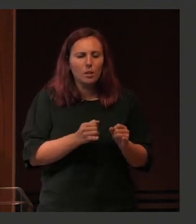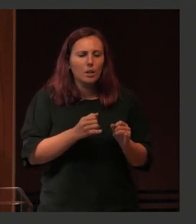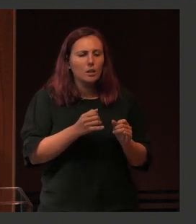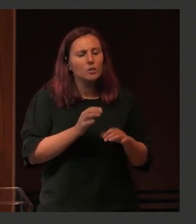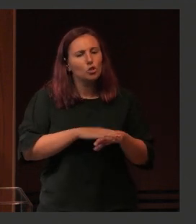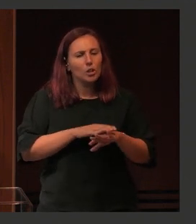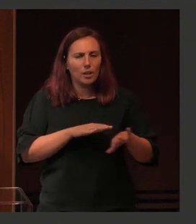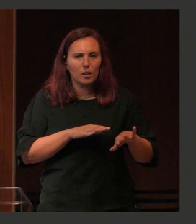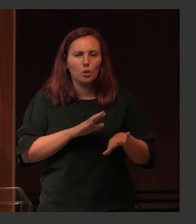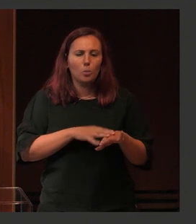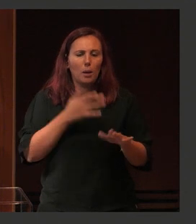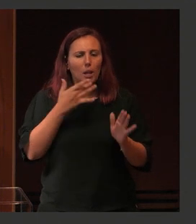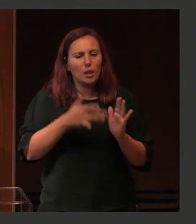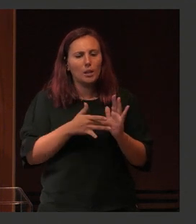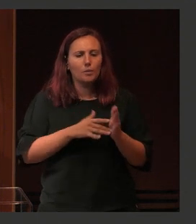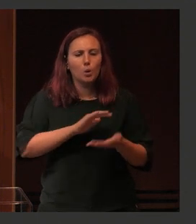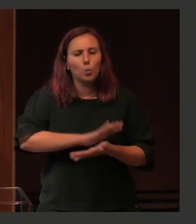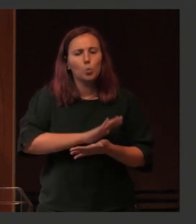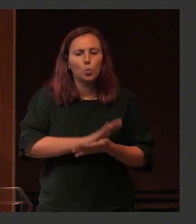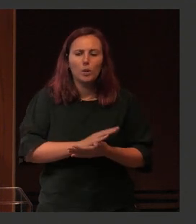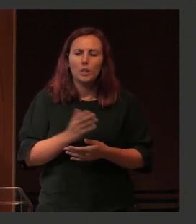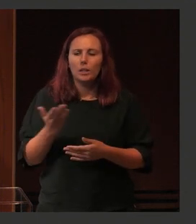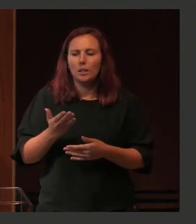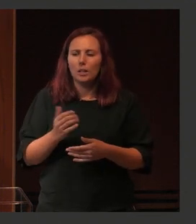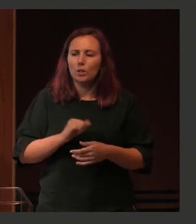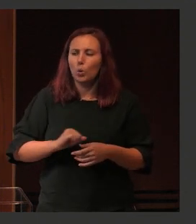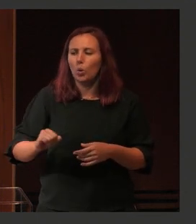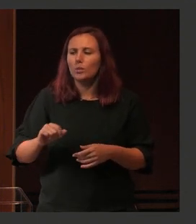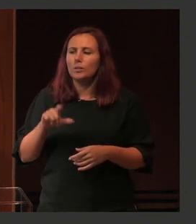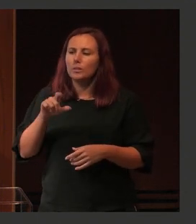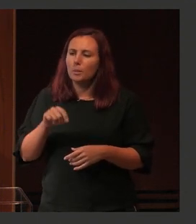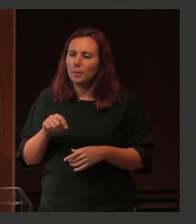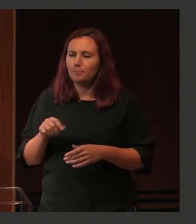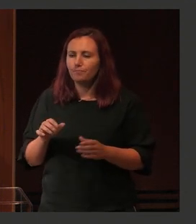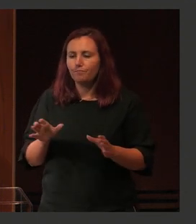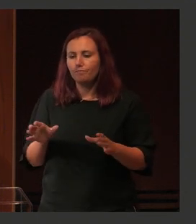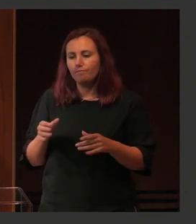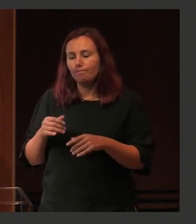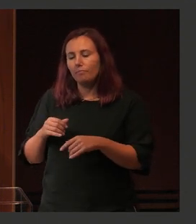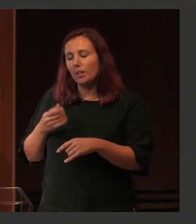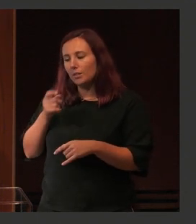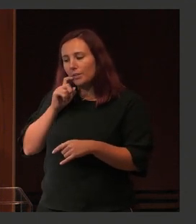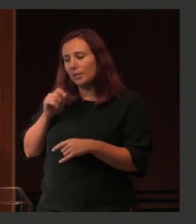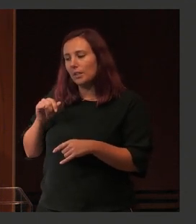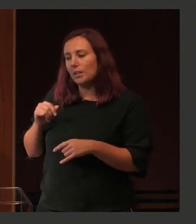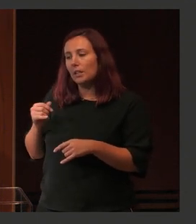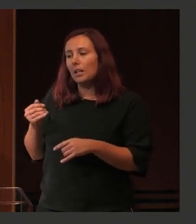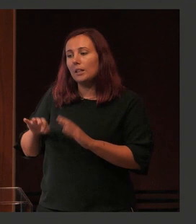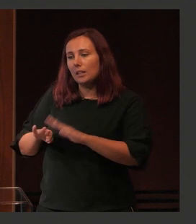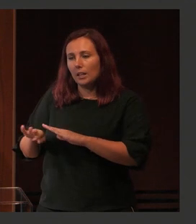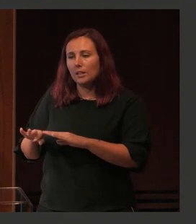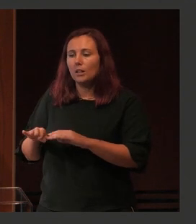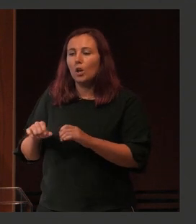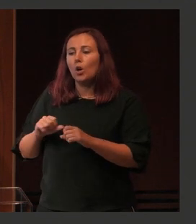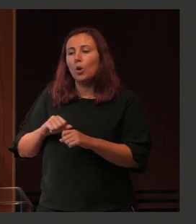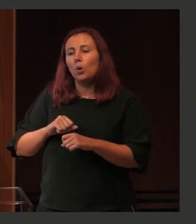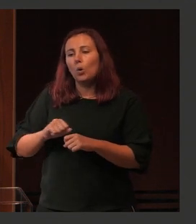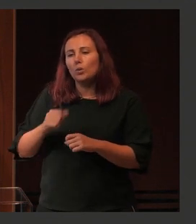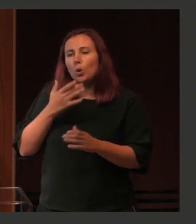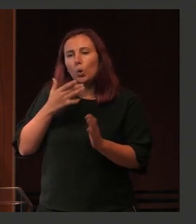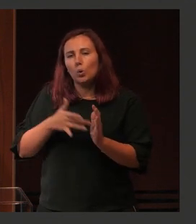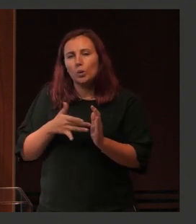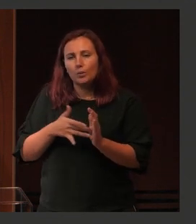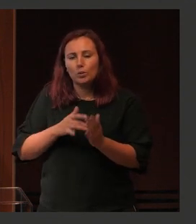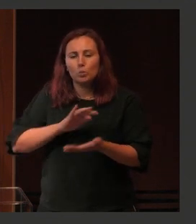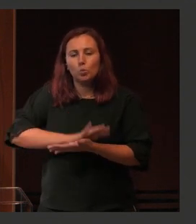publishers, and also from the right political side against book coming from more left publishers.